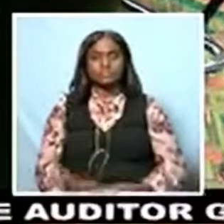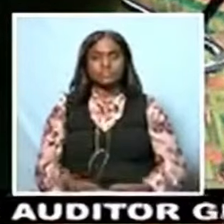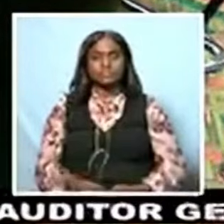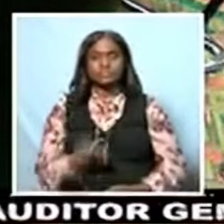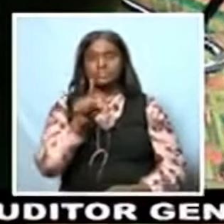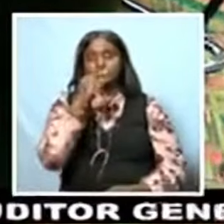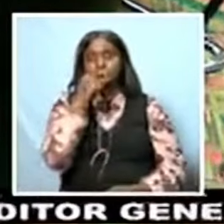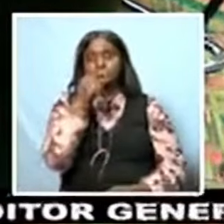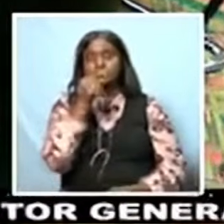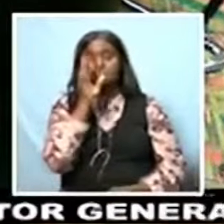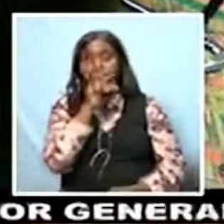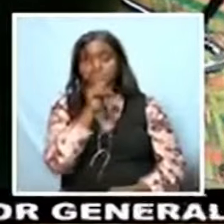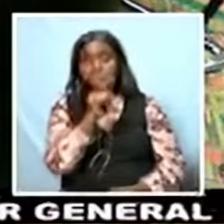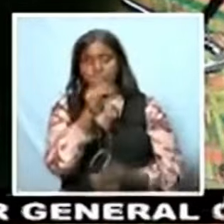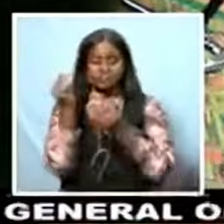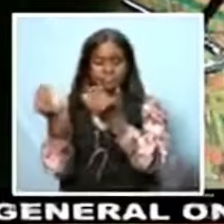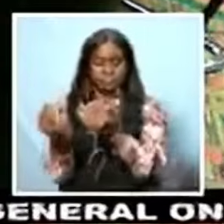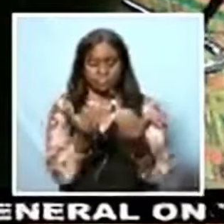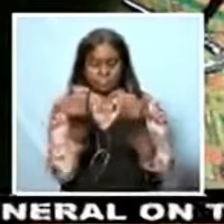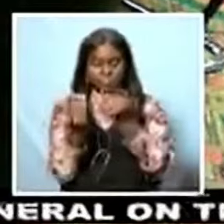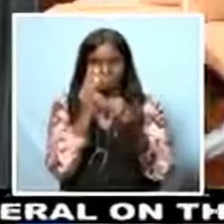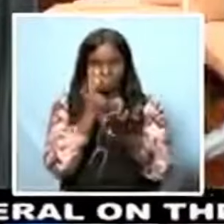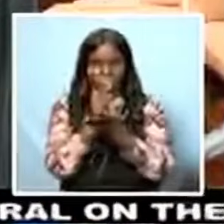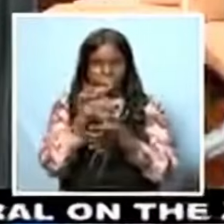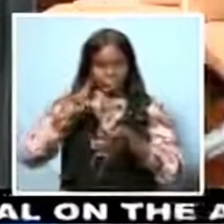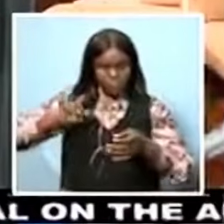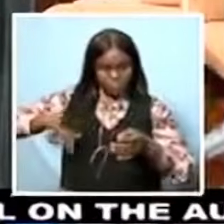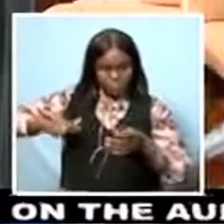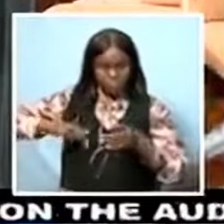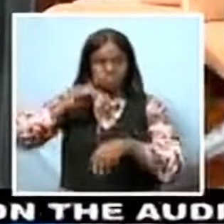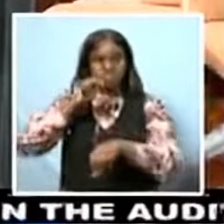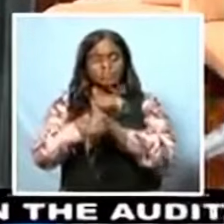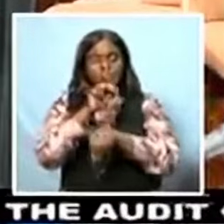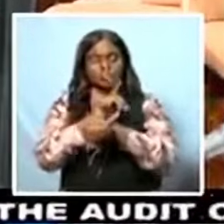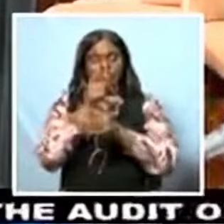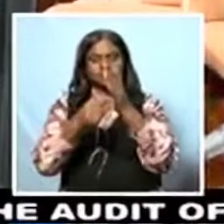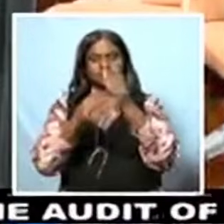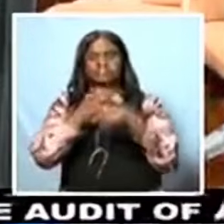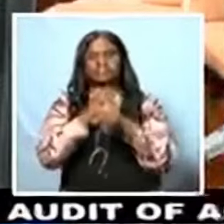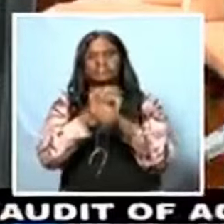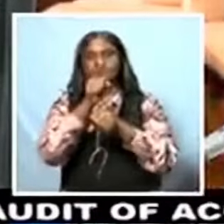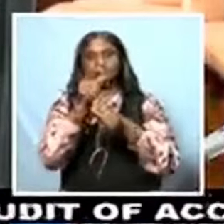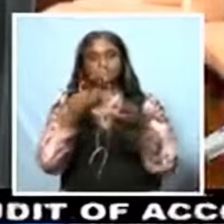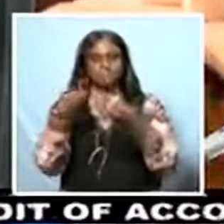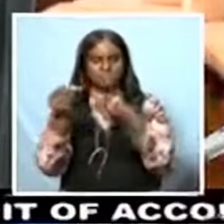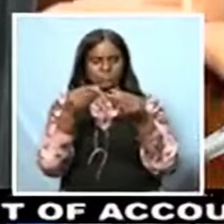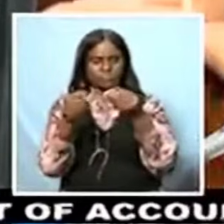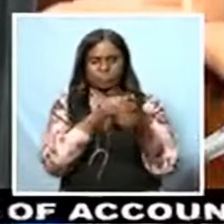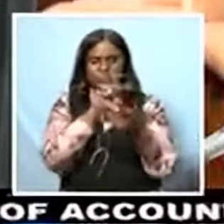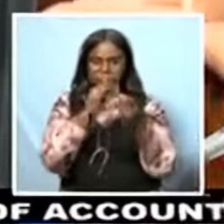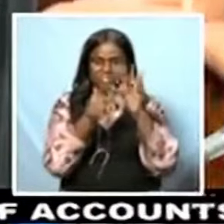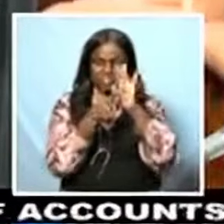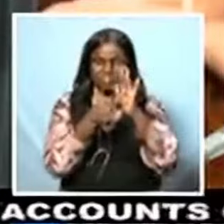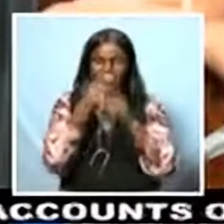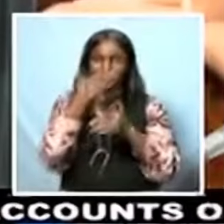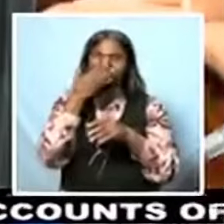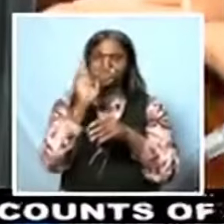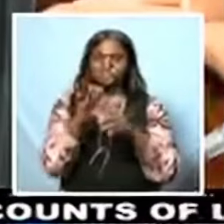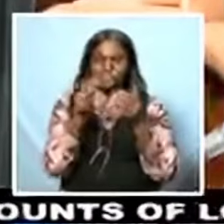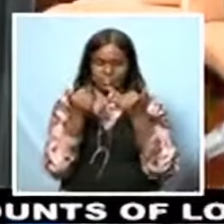you are saying the bus station is a delayed project. It is what made your expenditure look bad.